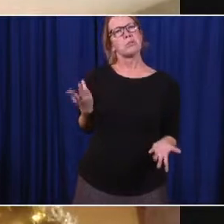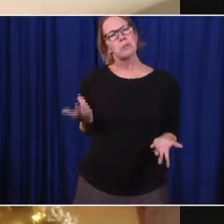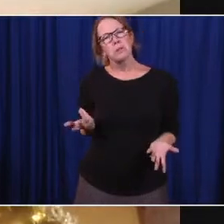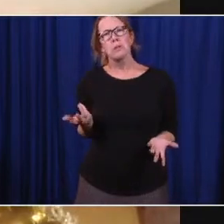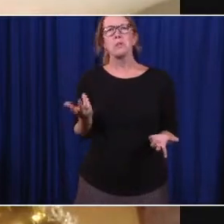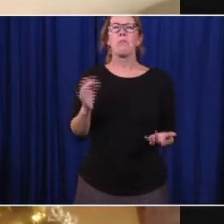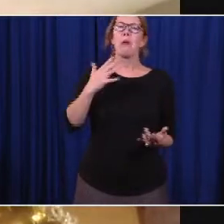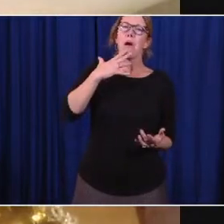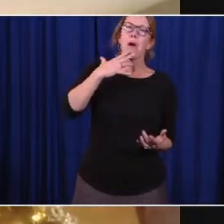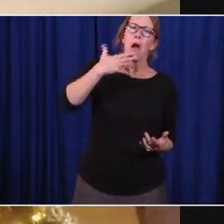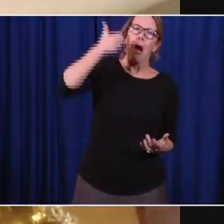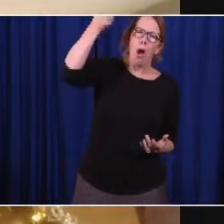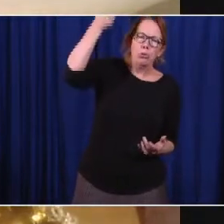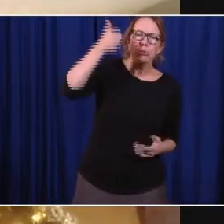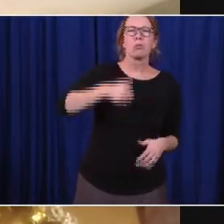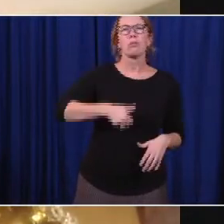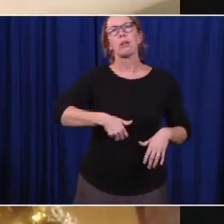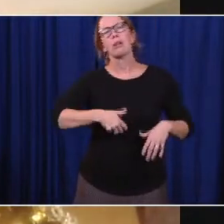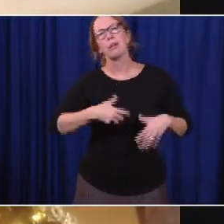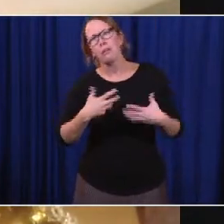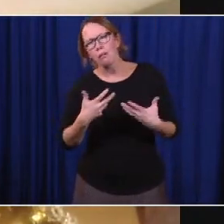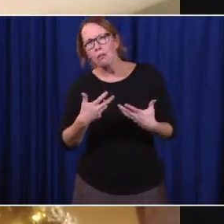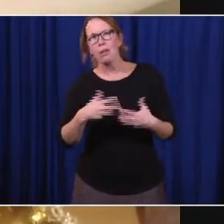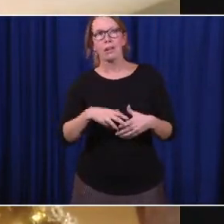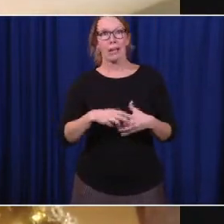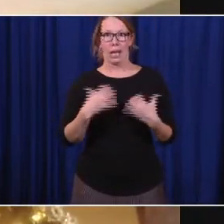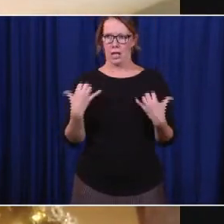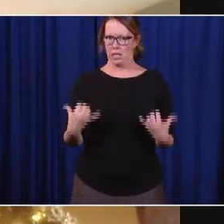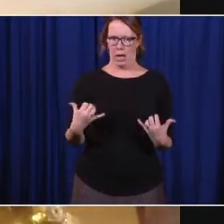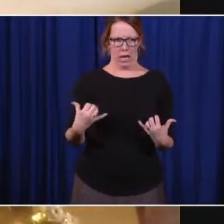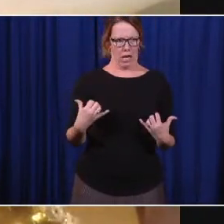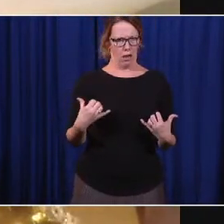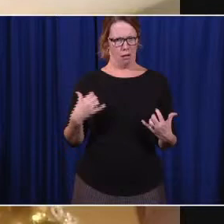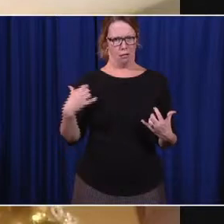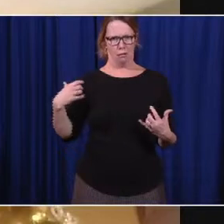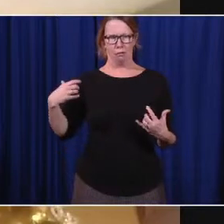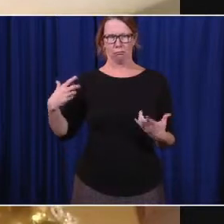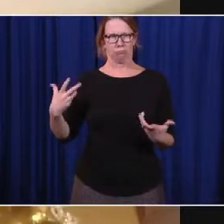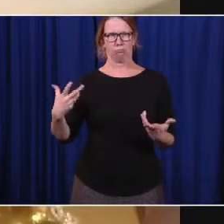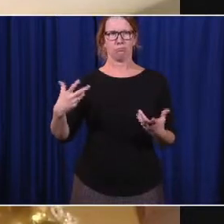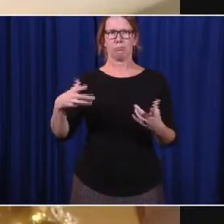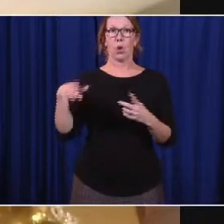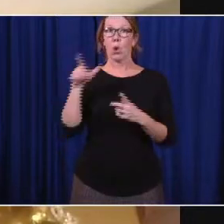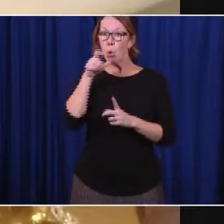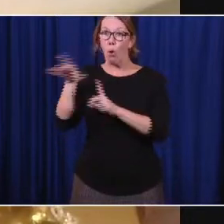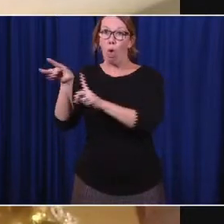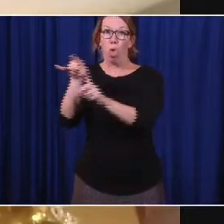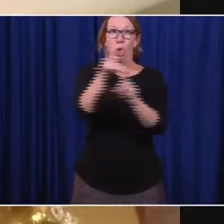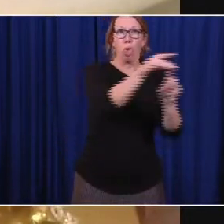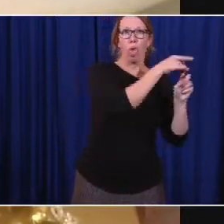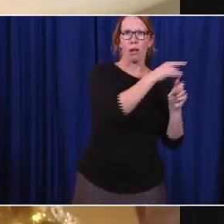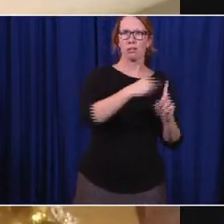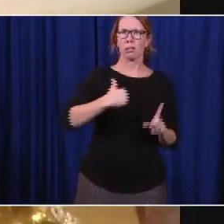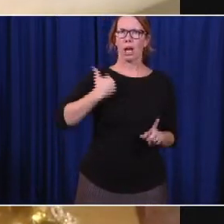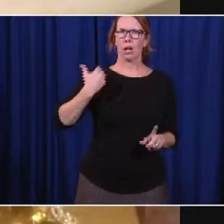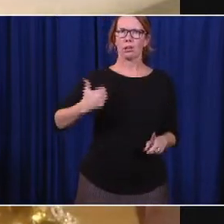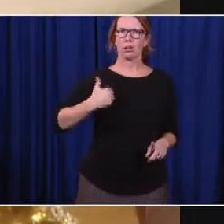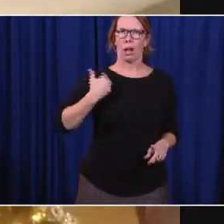the elderly population. Now I feel like the COVID population has been getting younger and